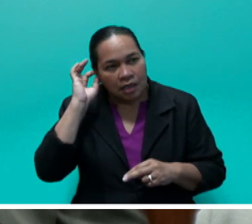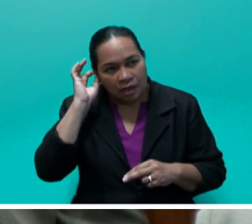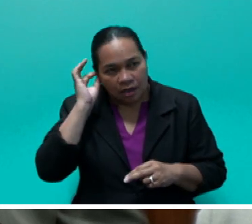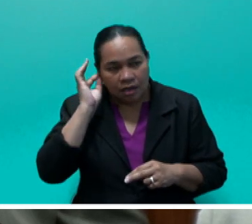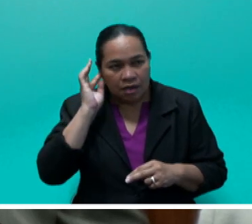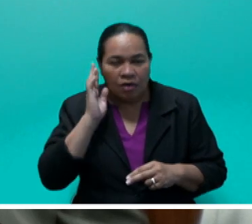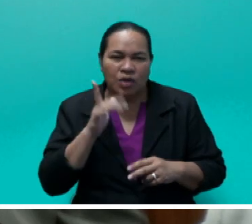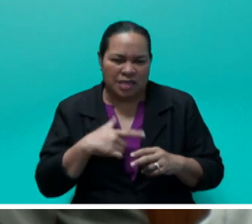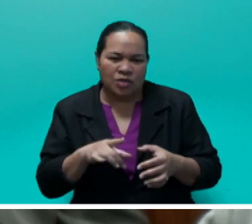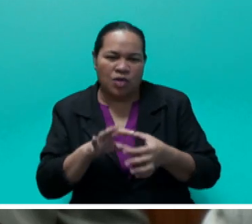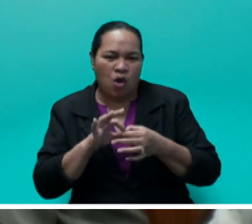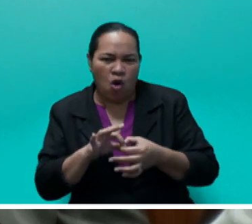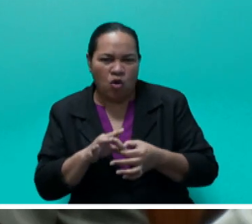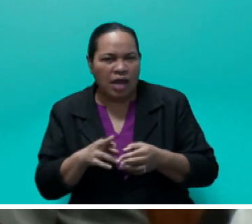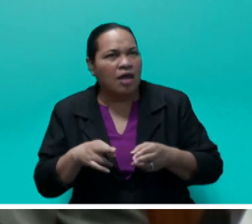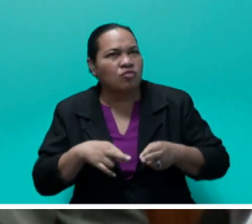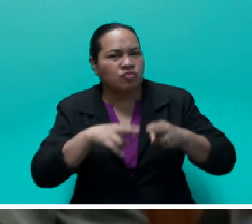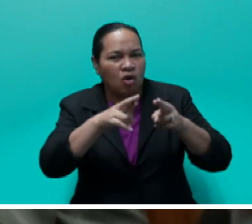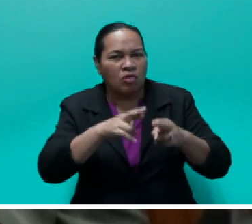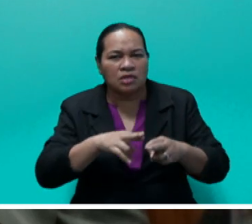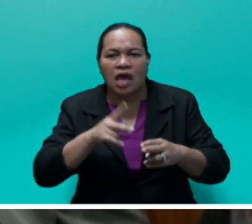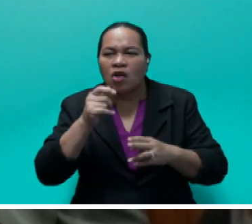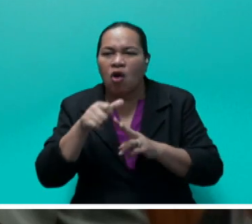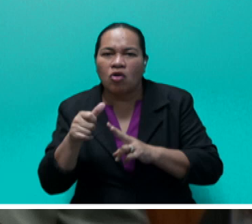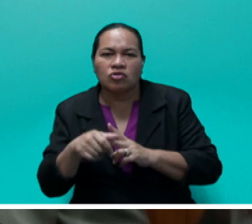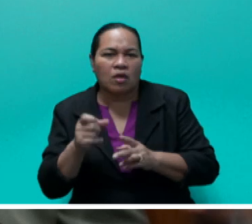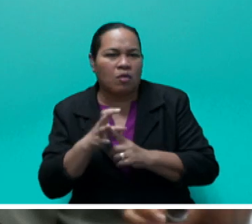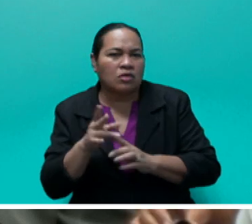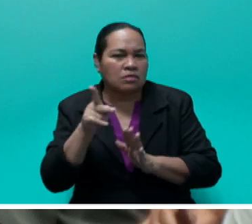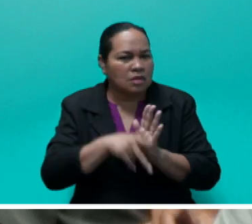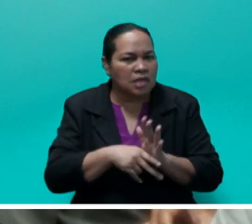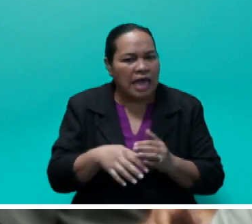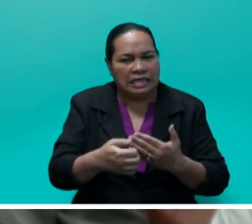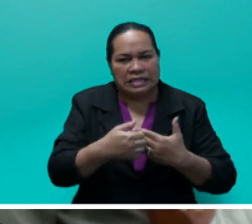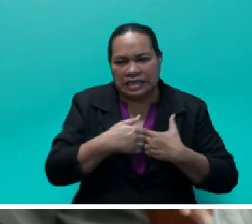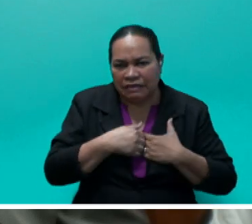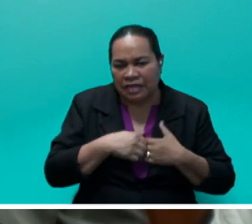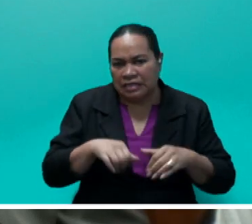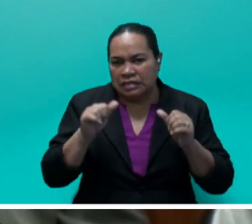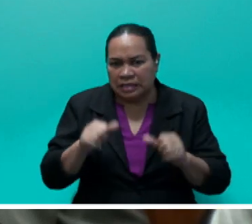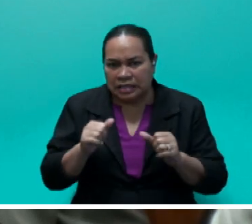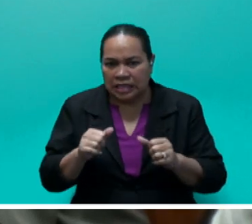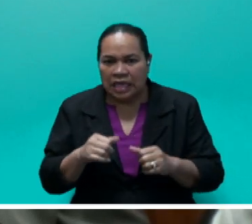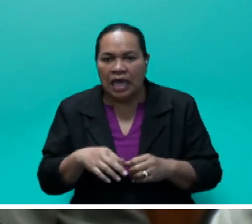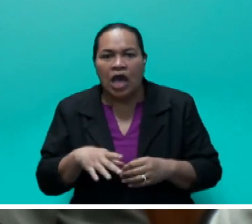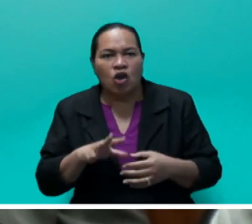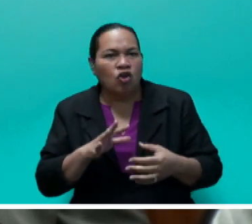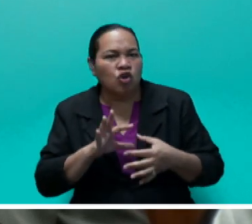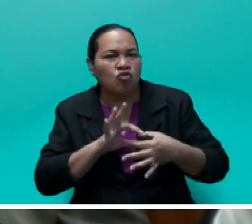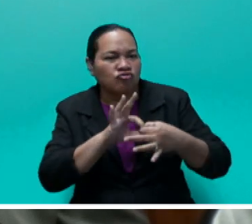control, routes and capacity, tariffs and pricing, safety and security, customs and immigration, as well as code sharing and